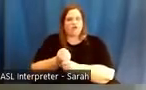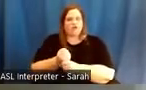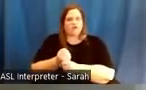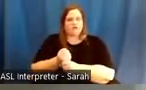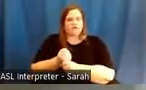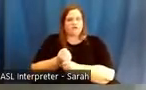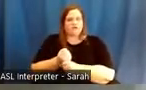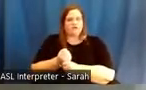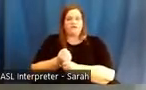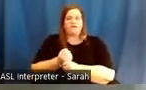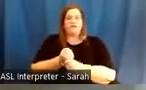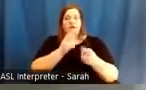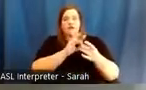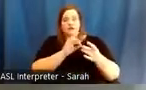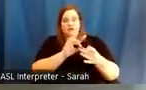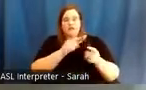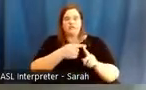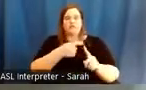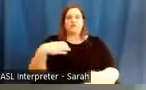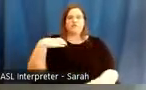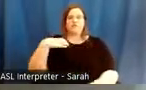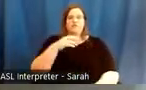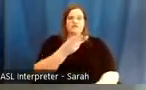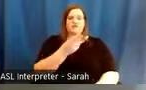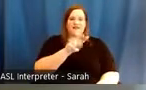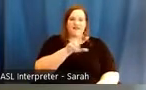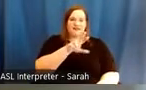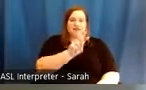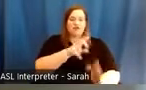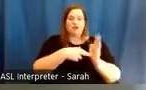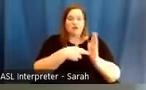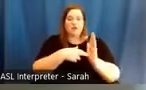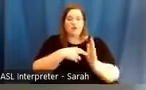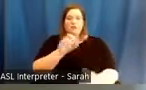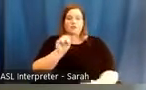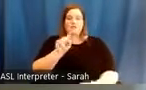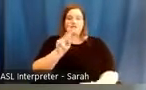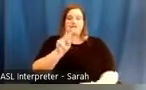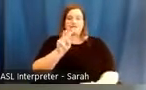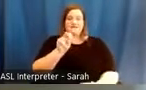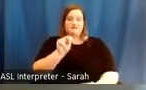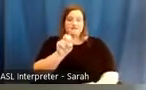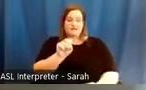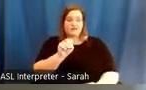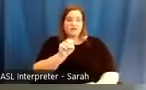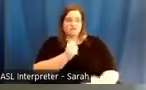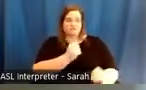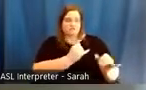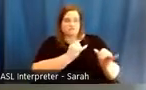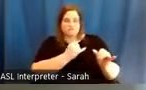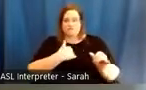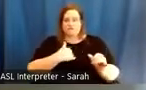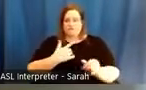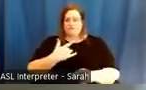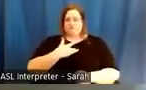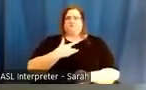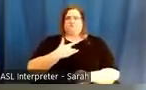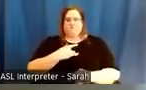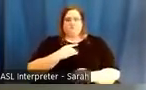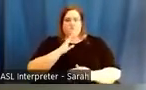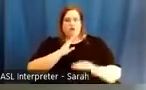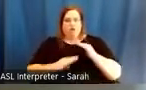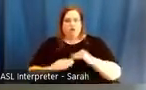comments that I heard from Commissioner Hanford and also Representative Stevens, that I'm feeling a little humbled, like, wow, you know,